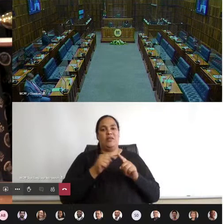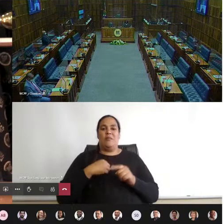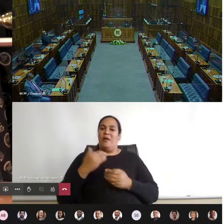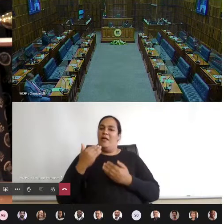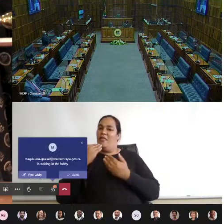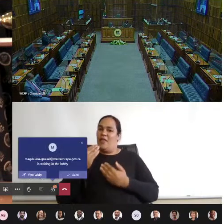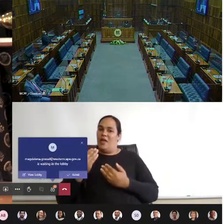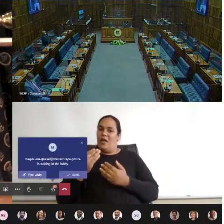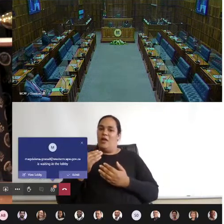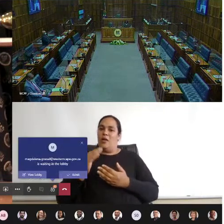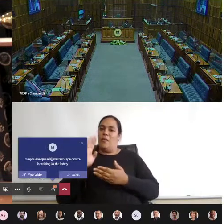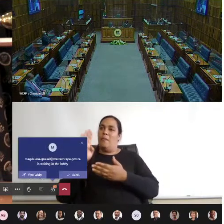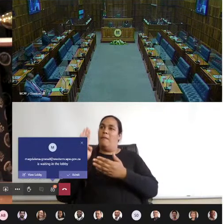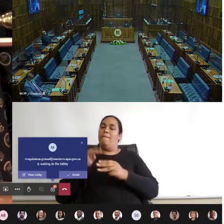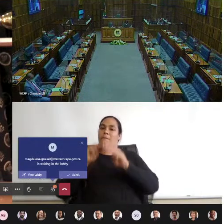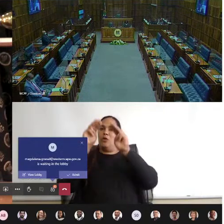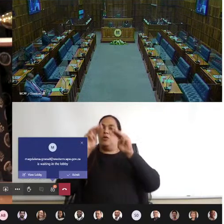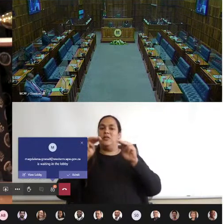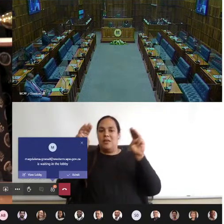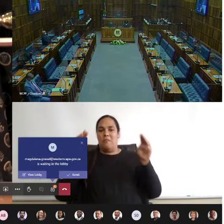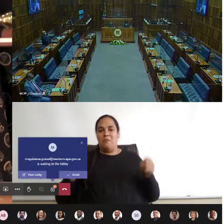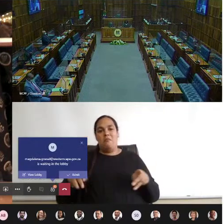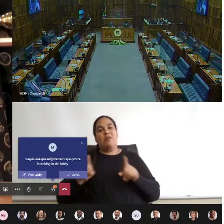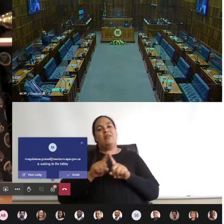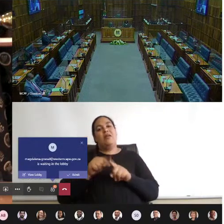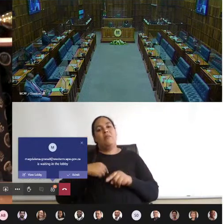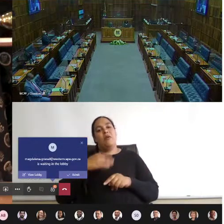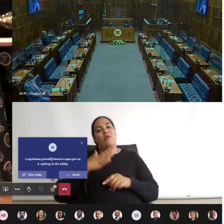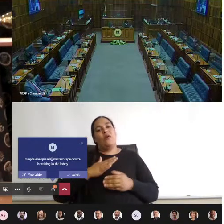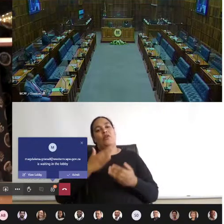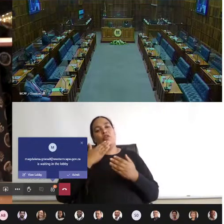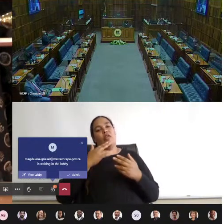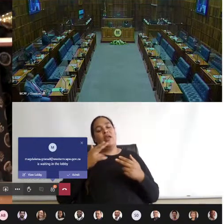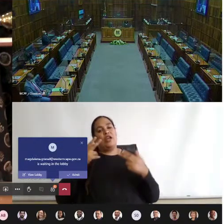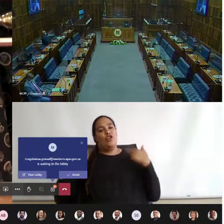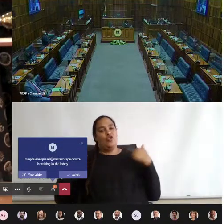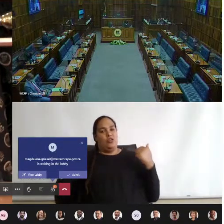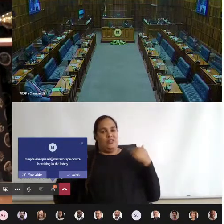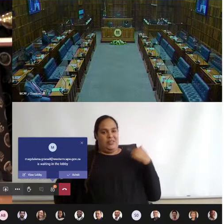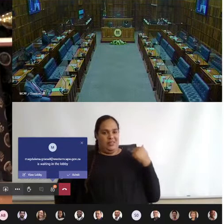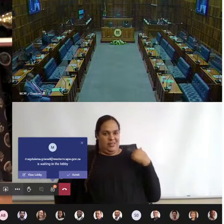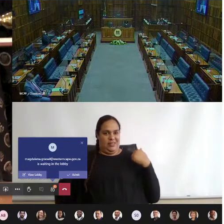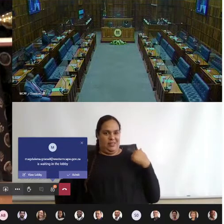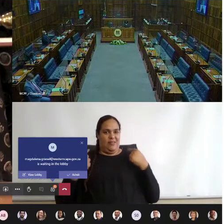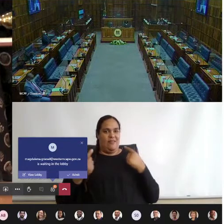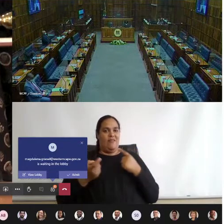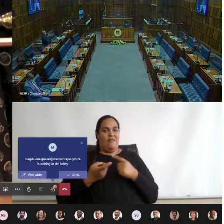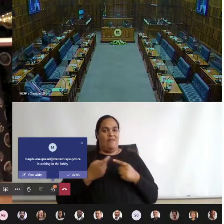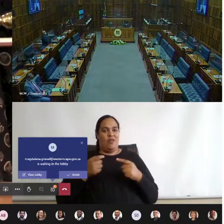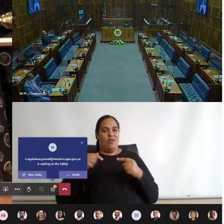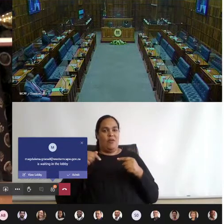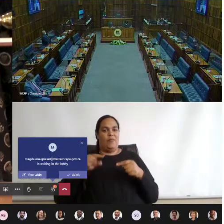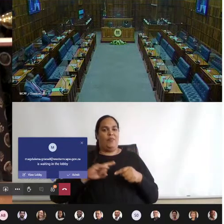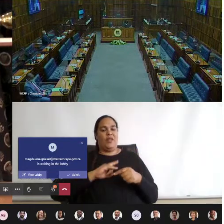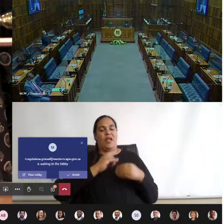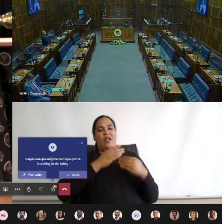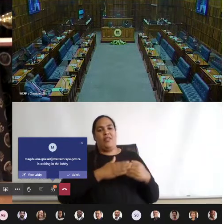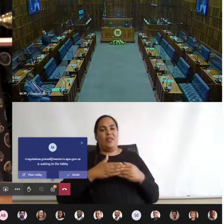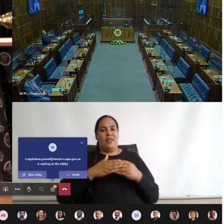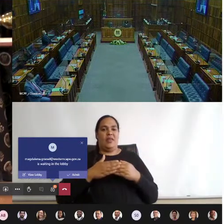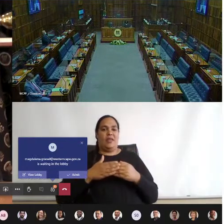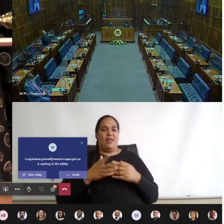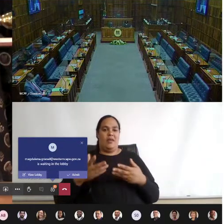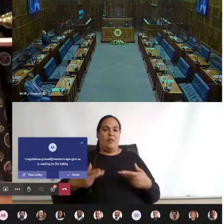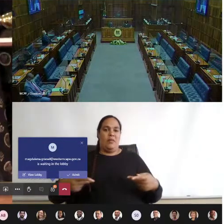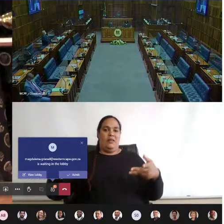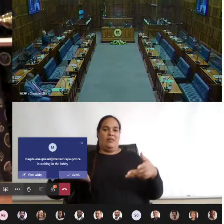the museum. I also would like to thank the nurses of the healthcare facility here that is